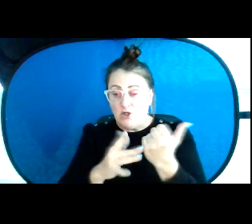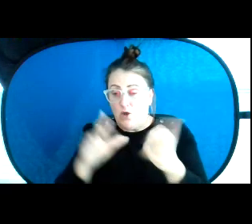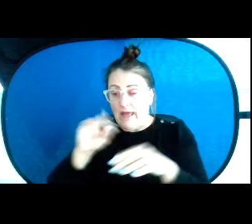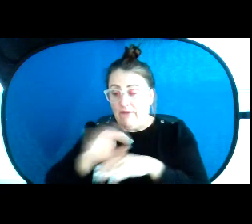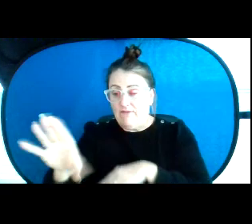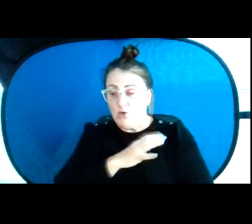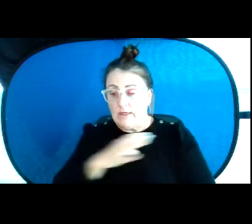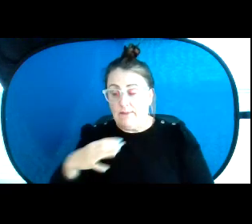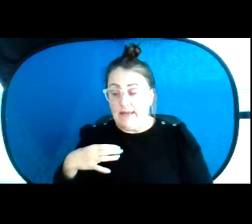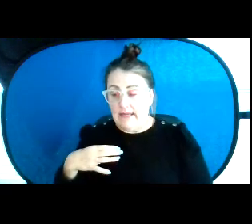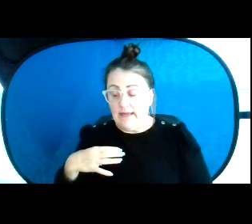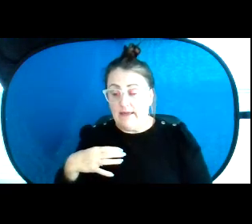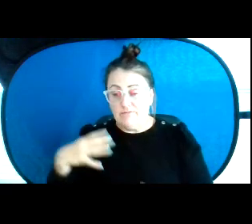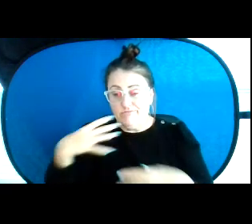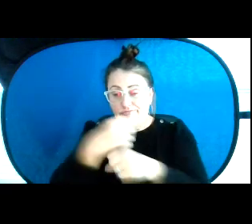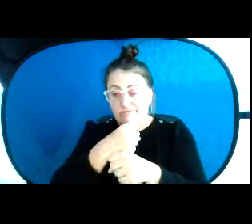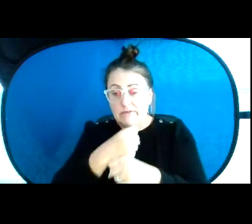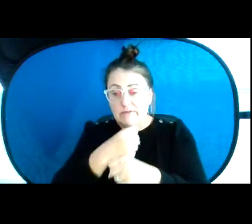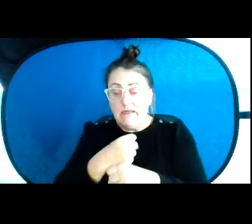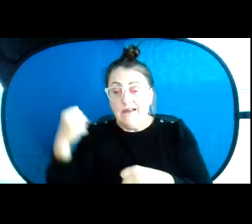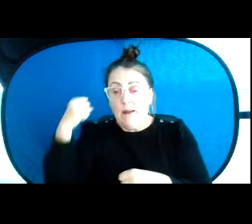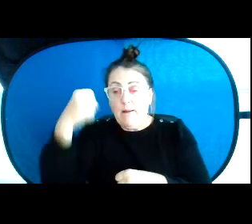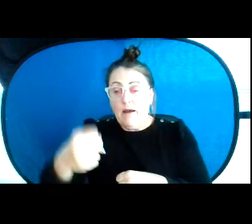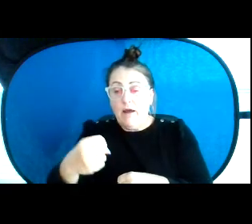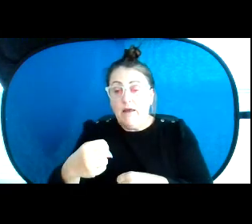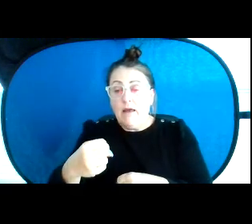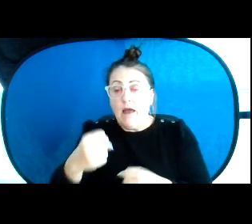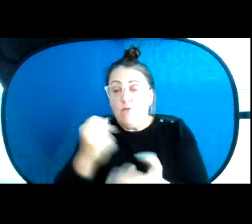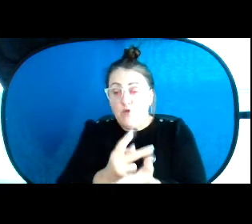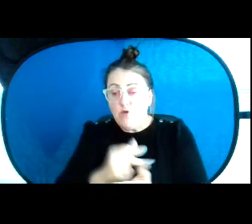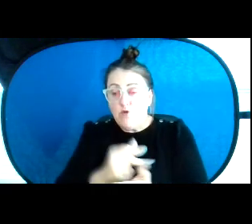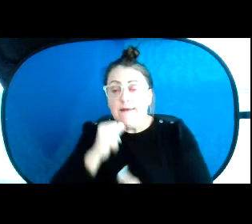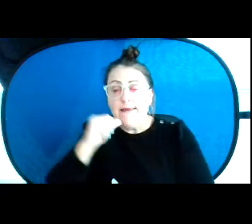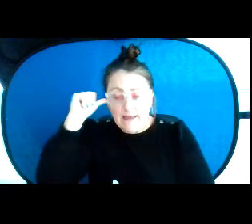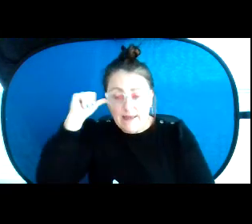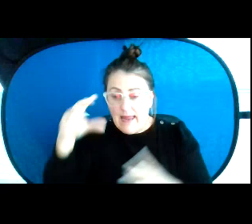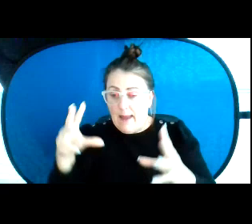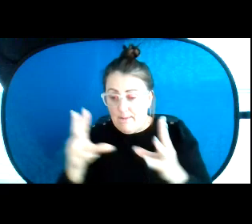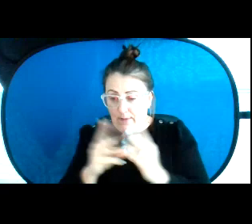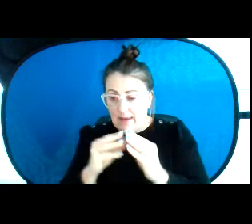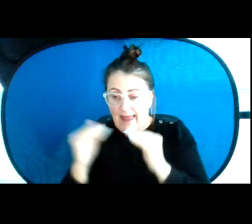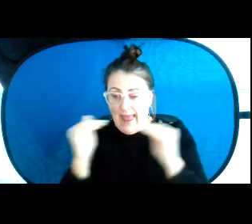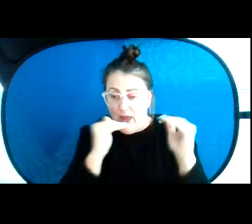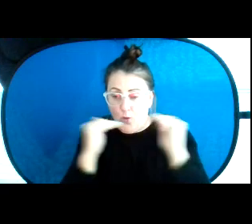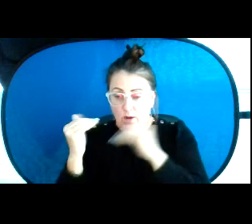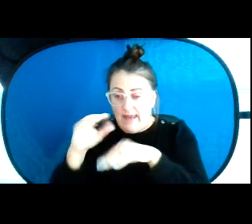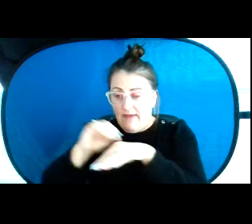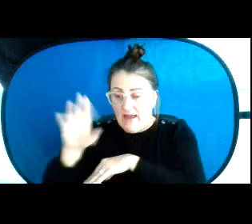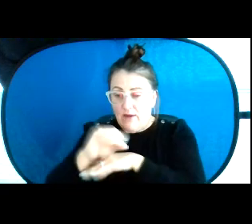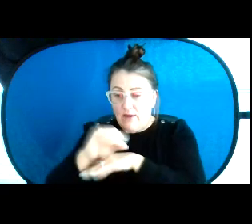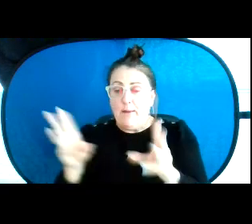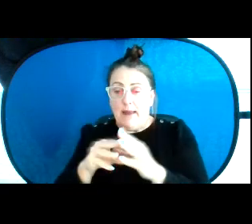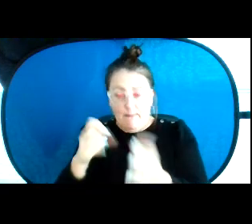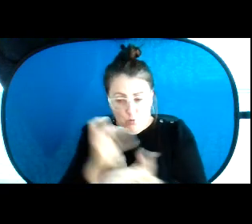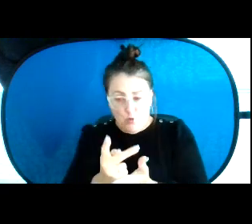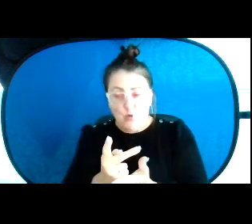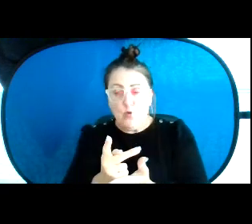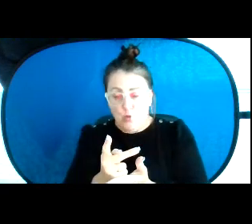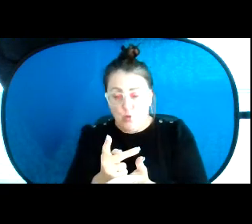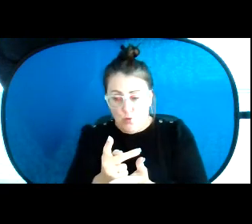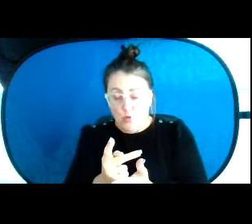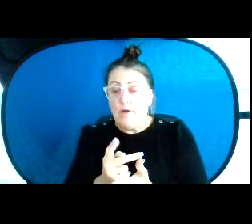which that placement was approved at yesterday's meeting of the Equity Advisory Committee. Additionally, the